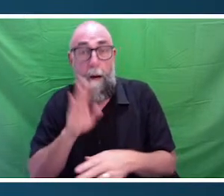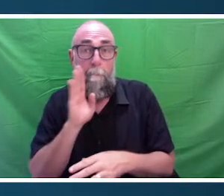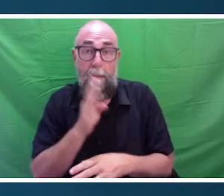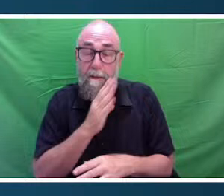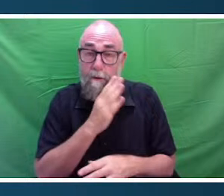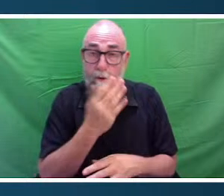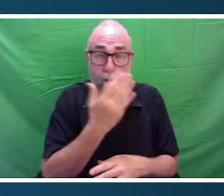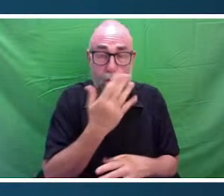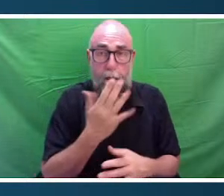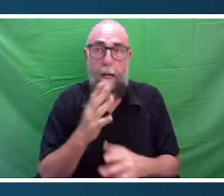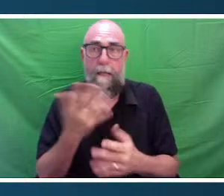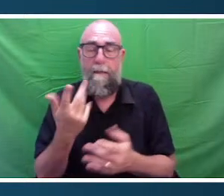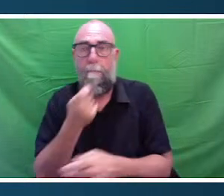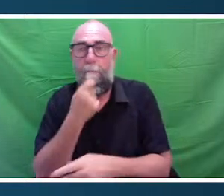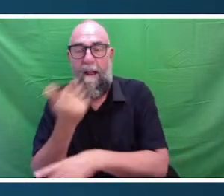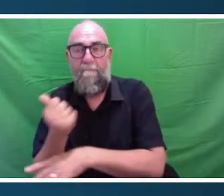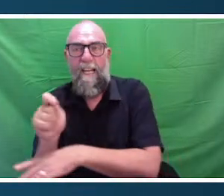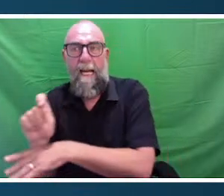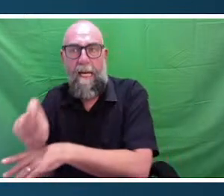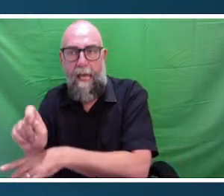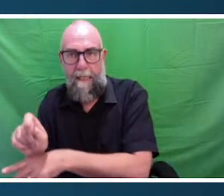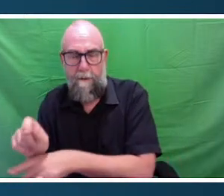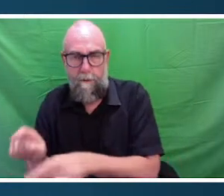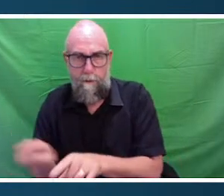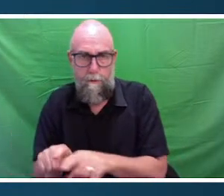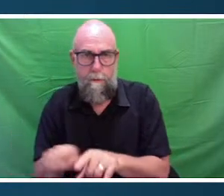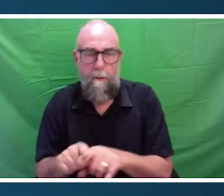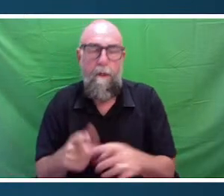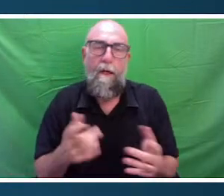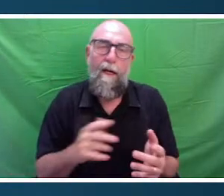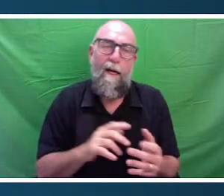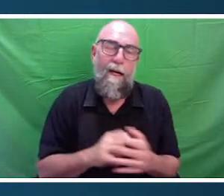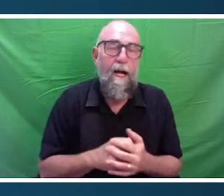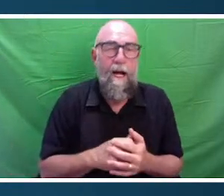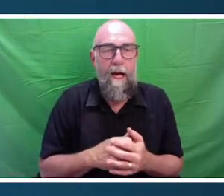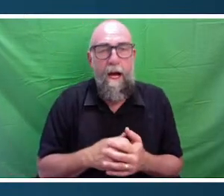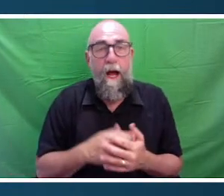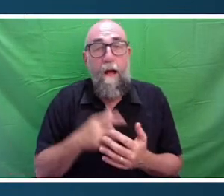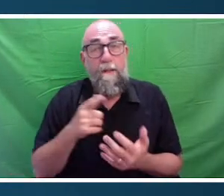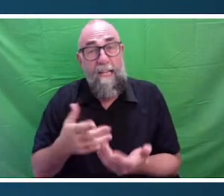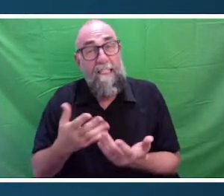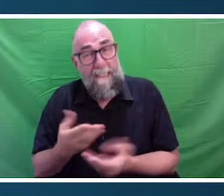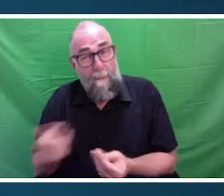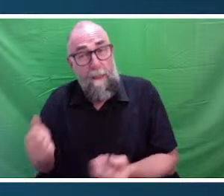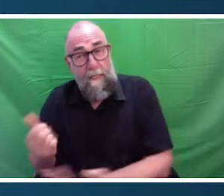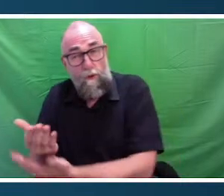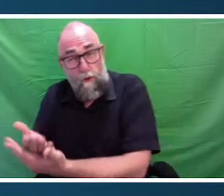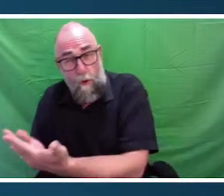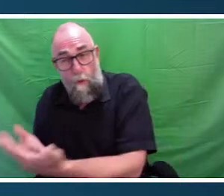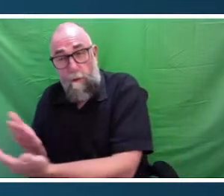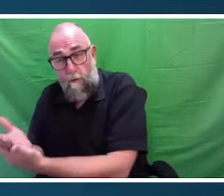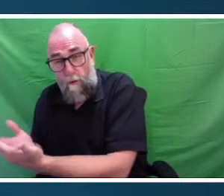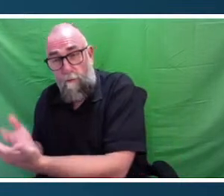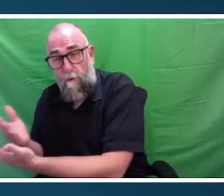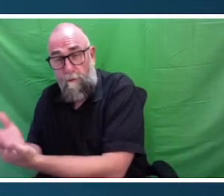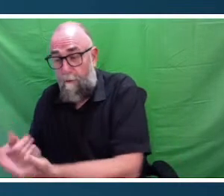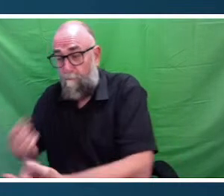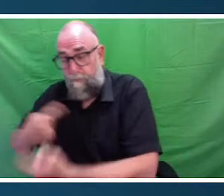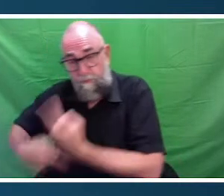stories and more details that add up to our graphs and figures from the quantitative finding.